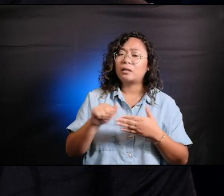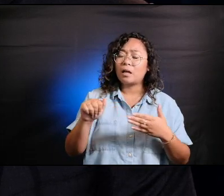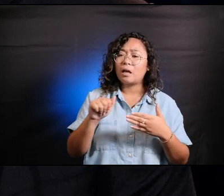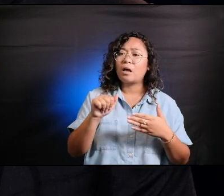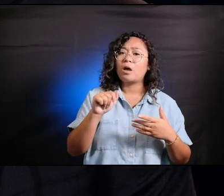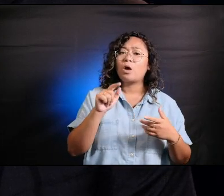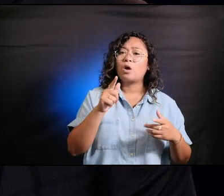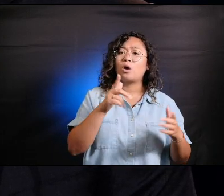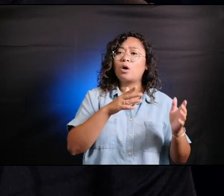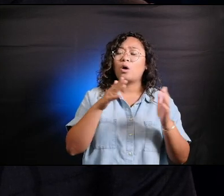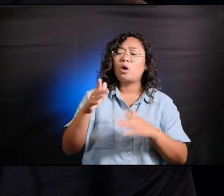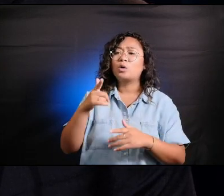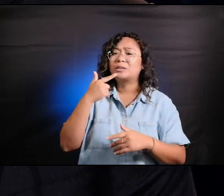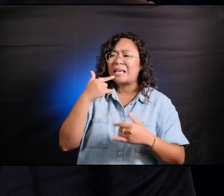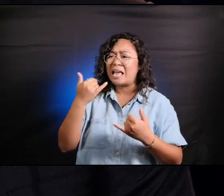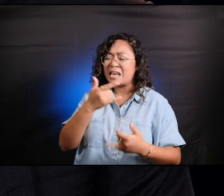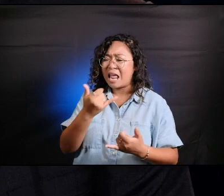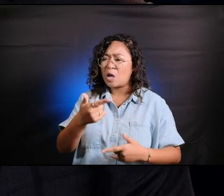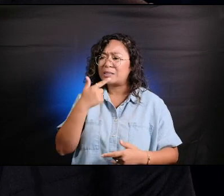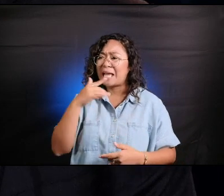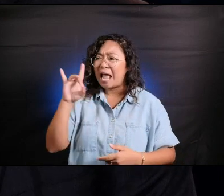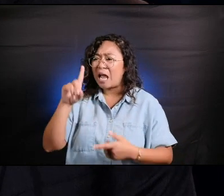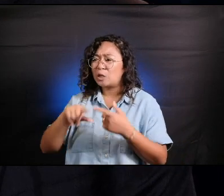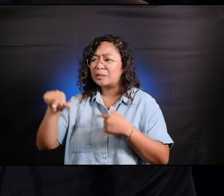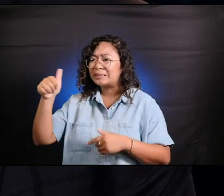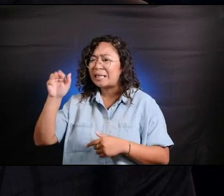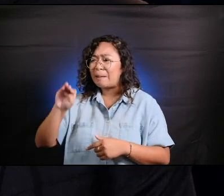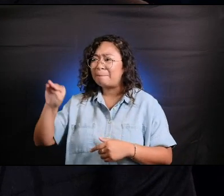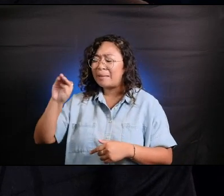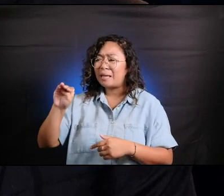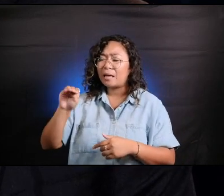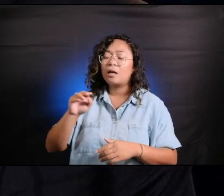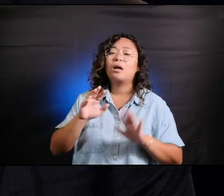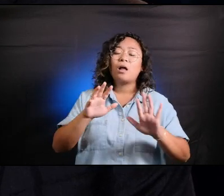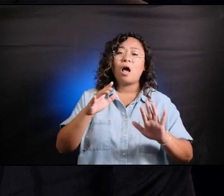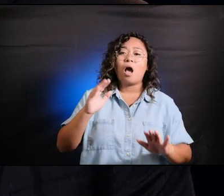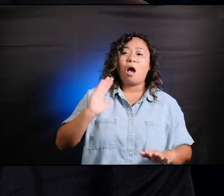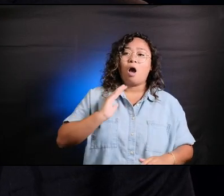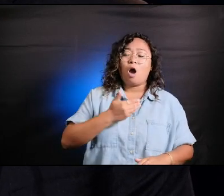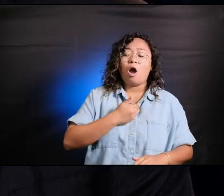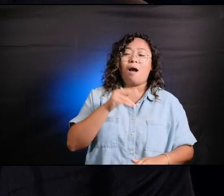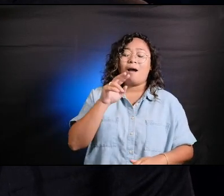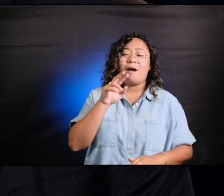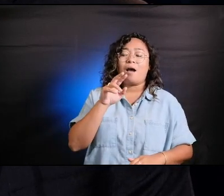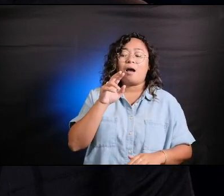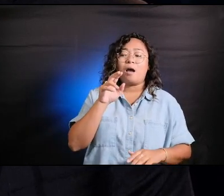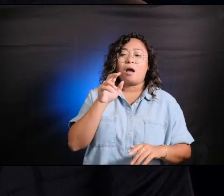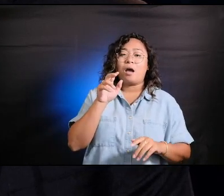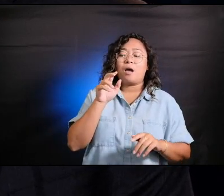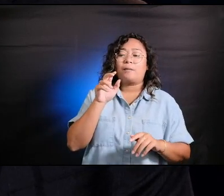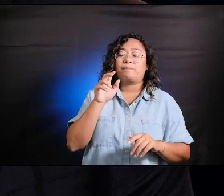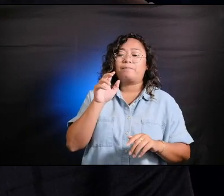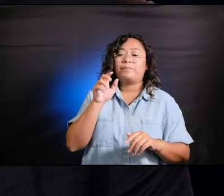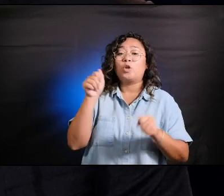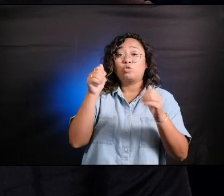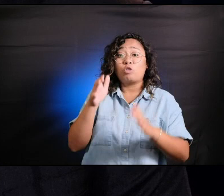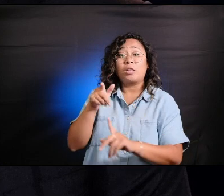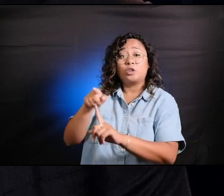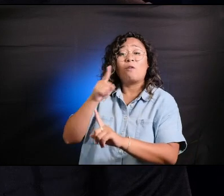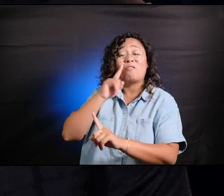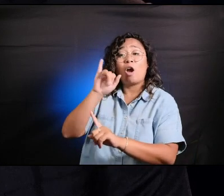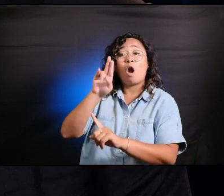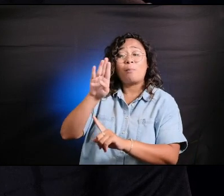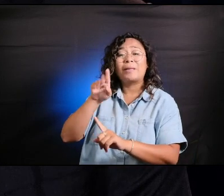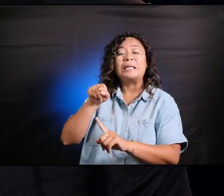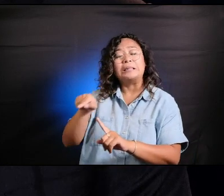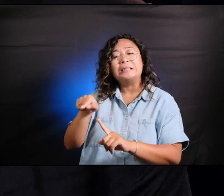$8 to $10 million a week. Yeah, our BIR director is very conservative in terms. I always have to push